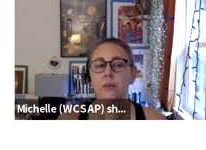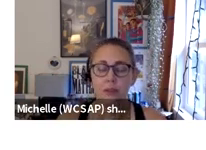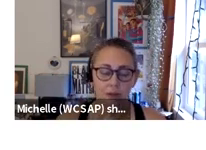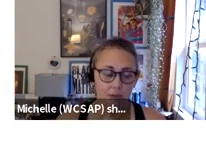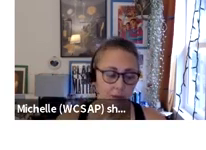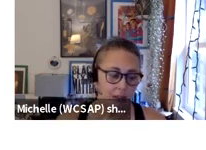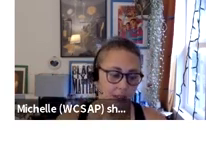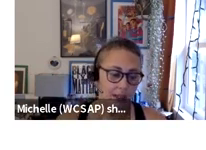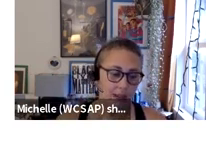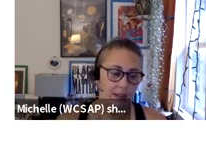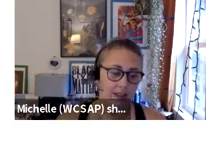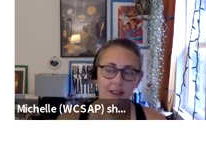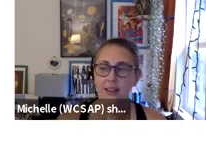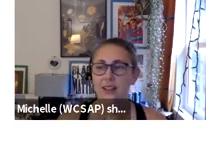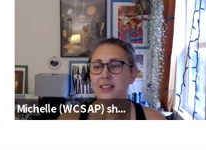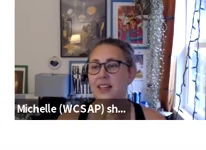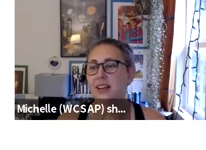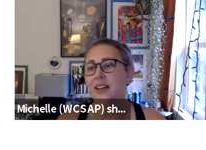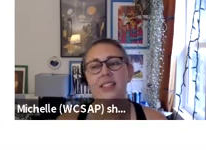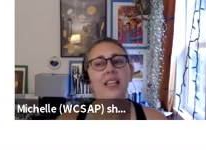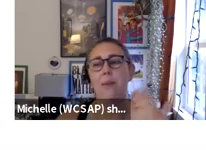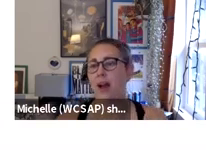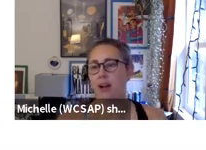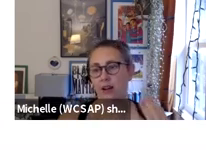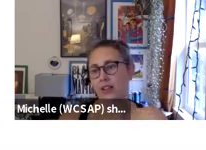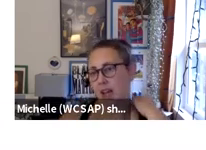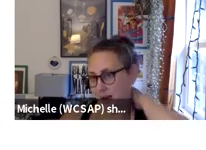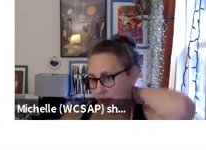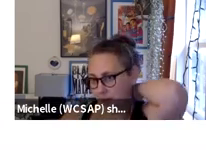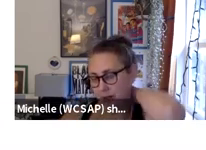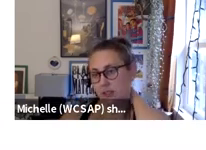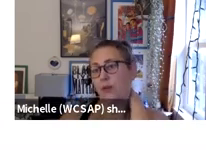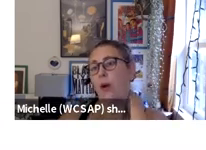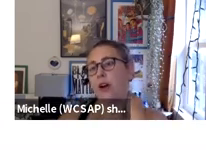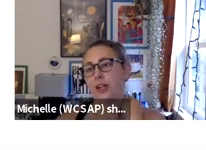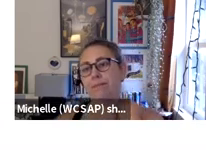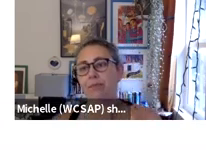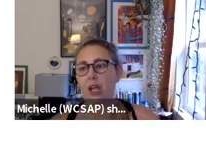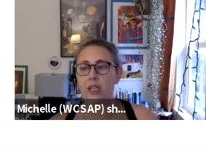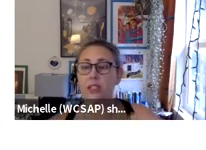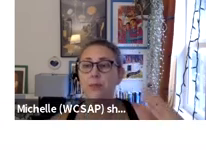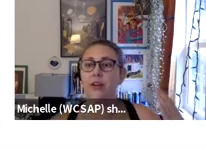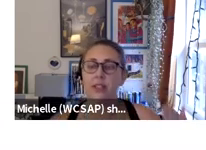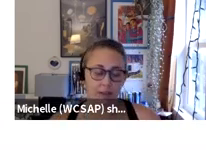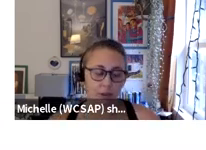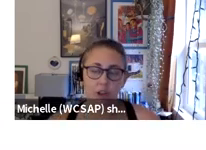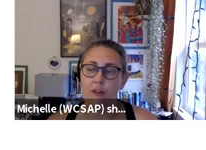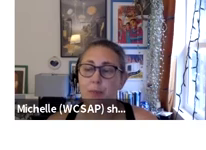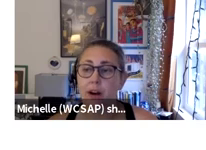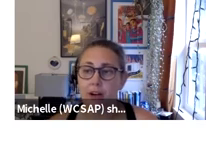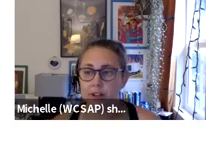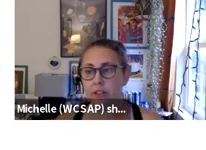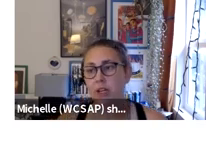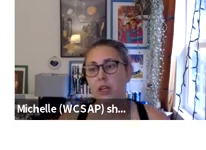being able to, that it's like a setback all the time, the experience of oppression, the experience